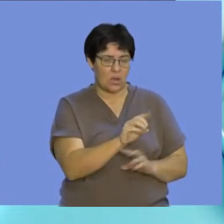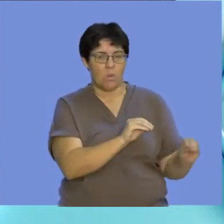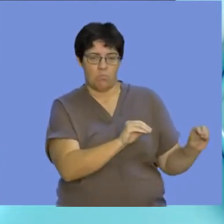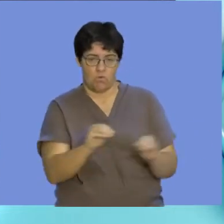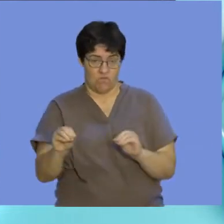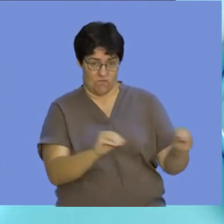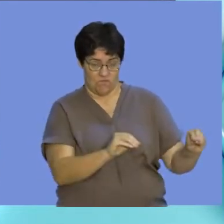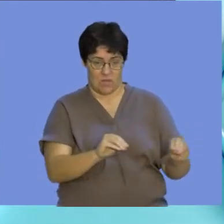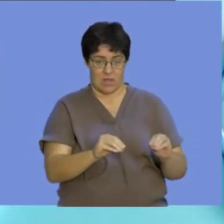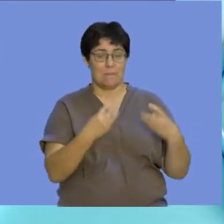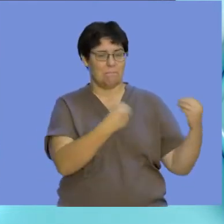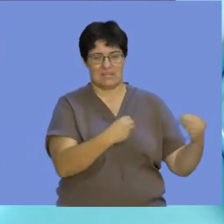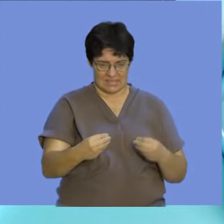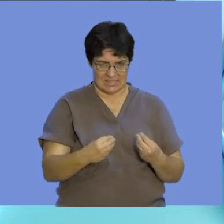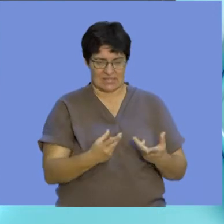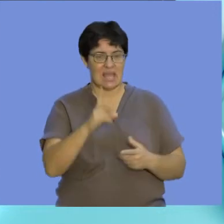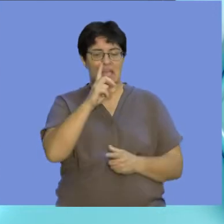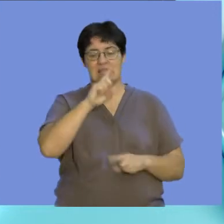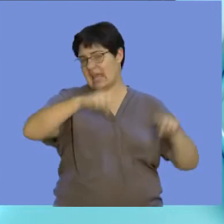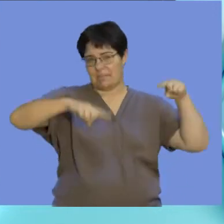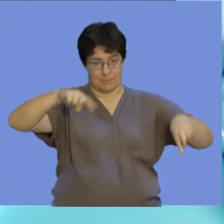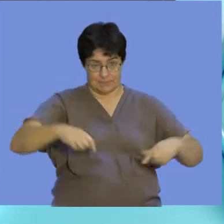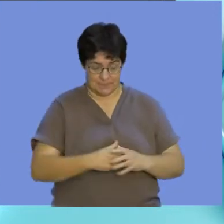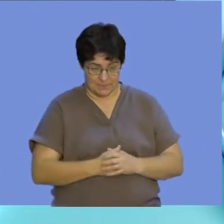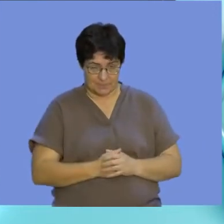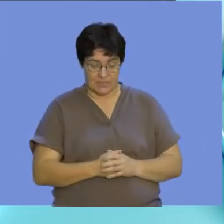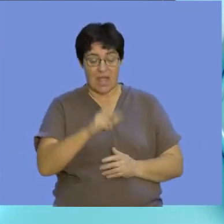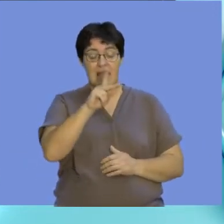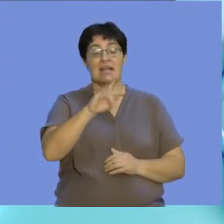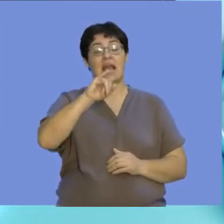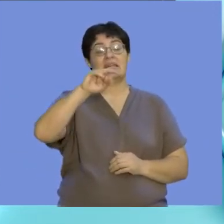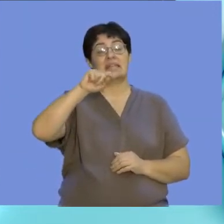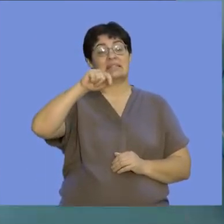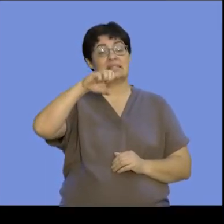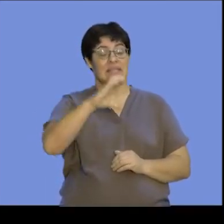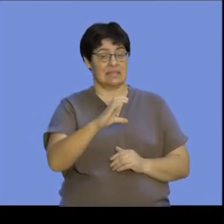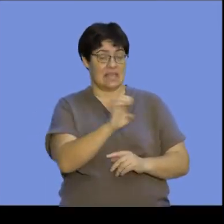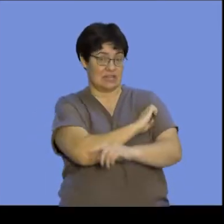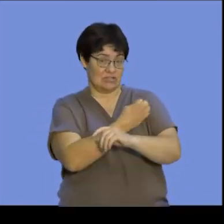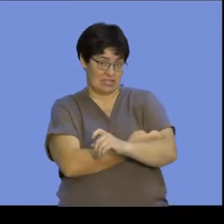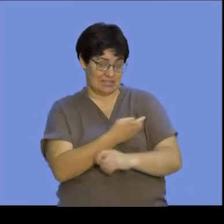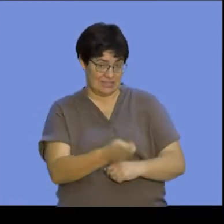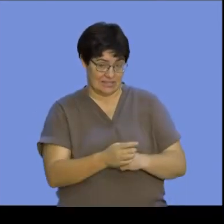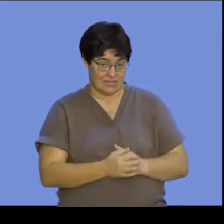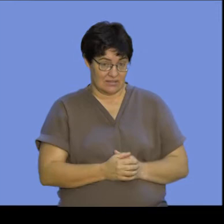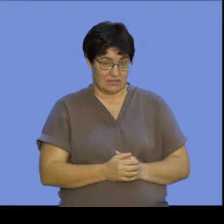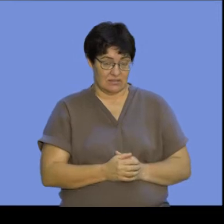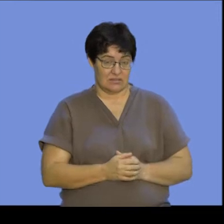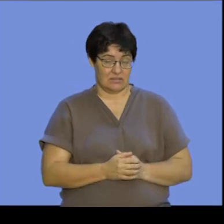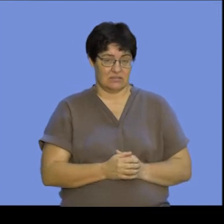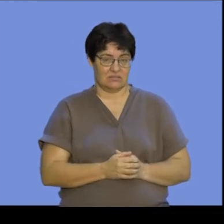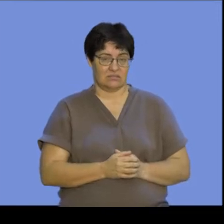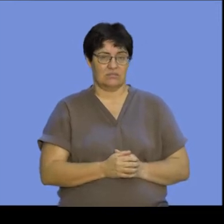means busy, means dynamic. So kinetic energy has to do